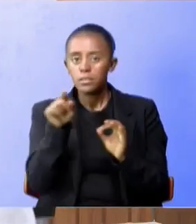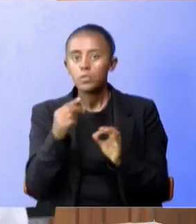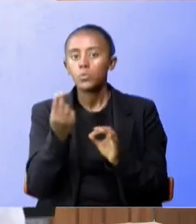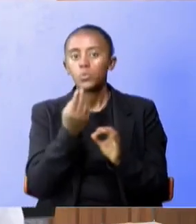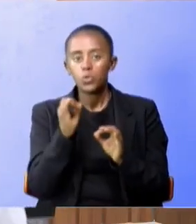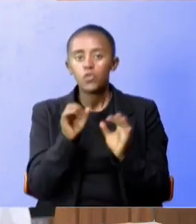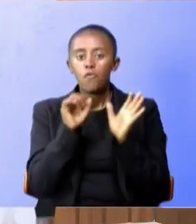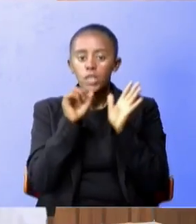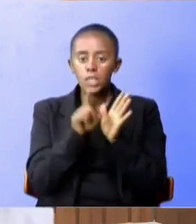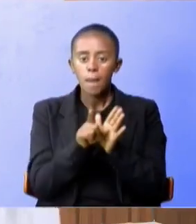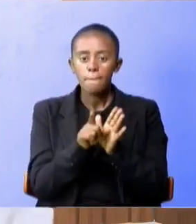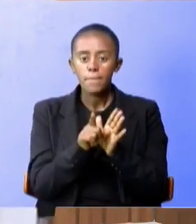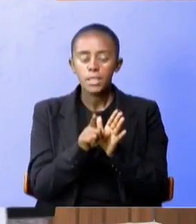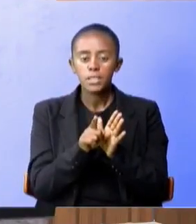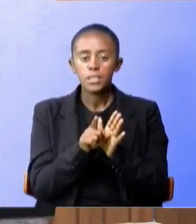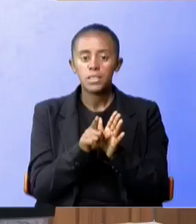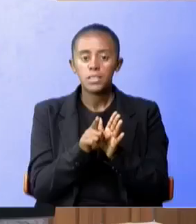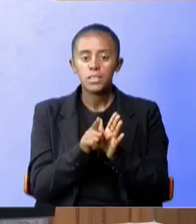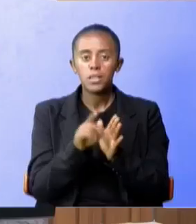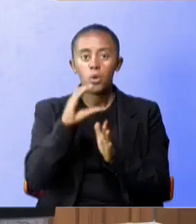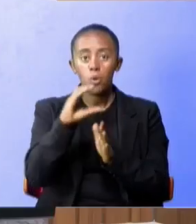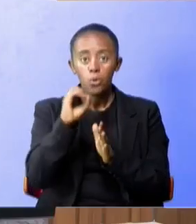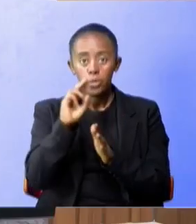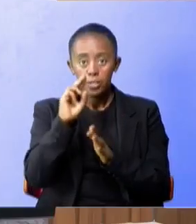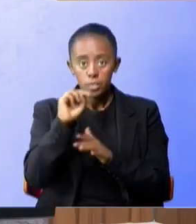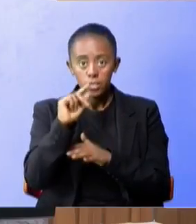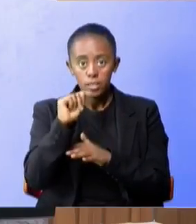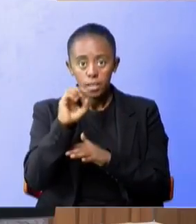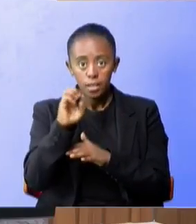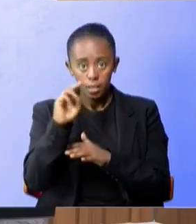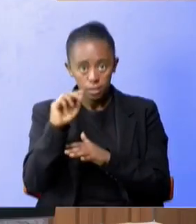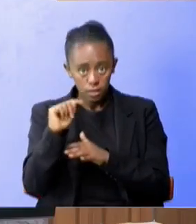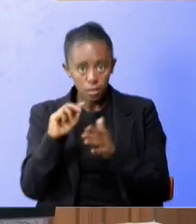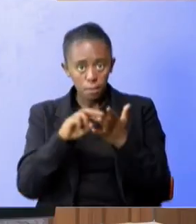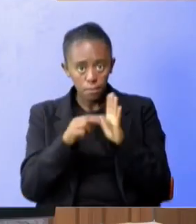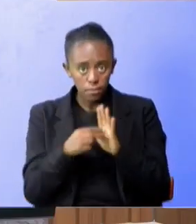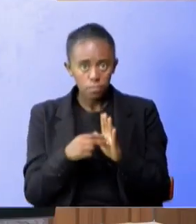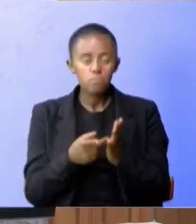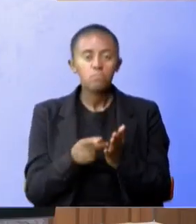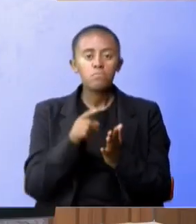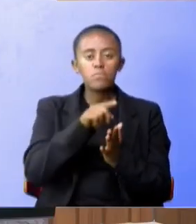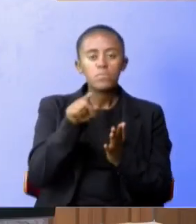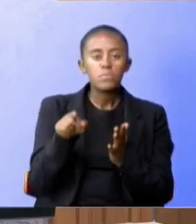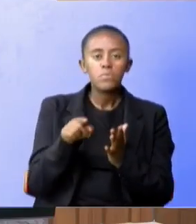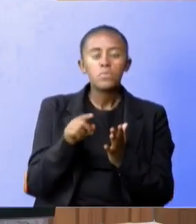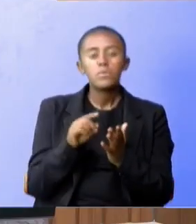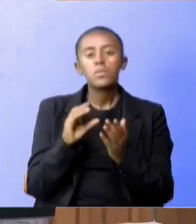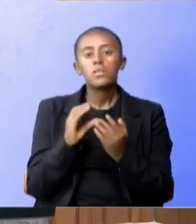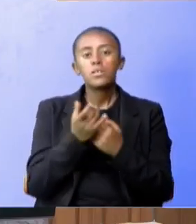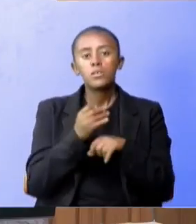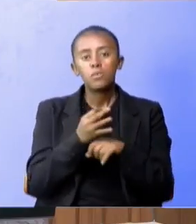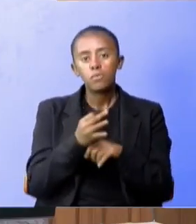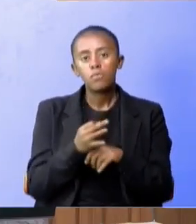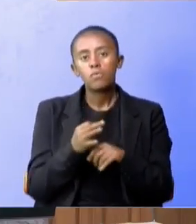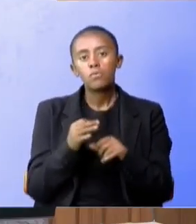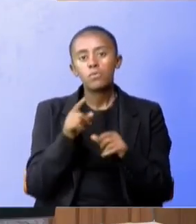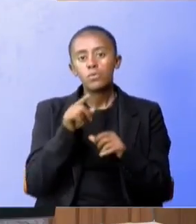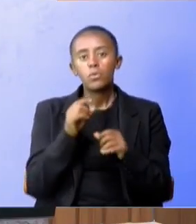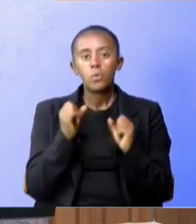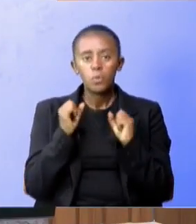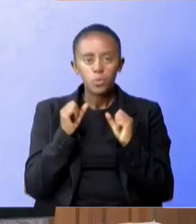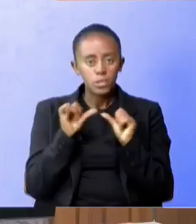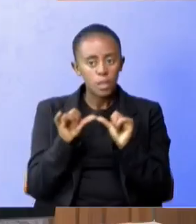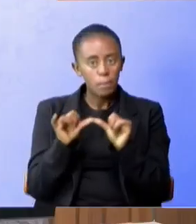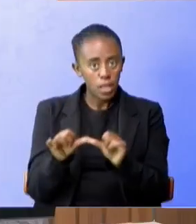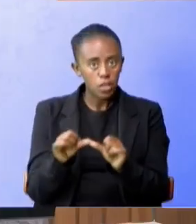For example, content means a longer state of, or a longer stability